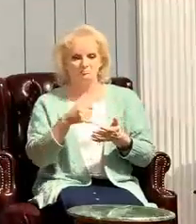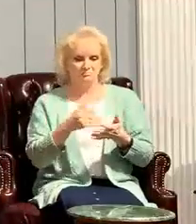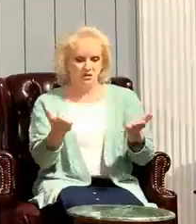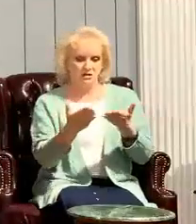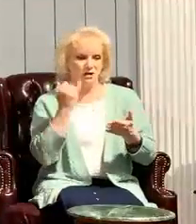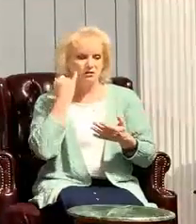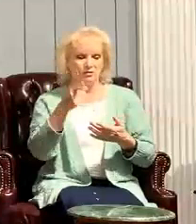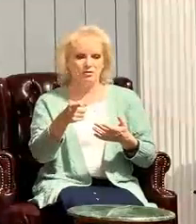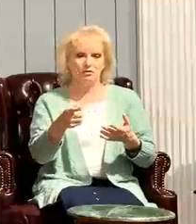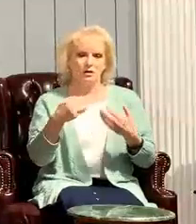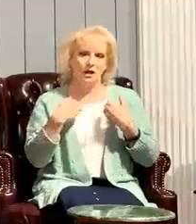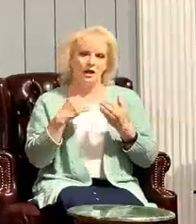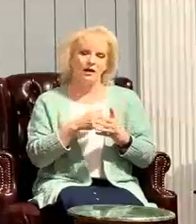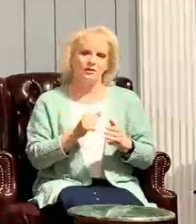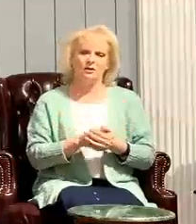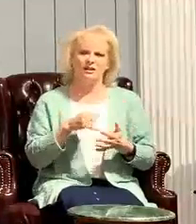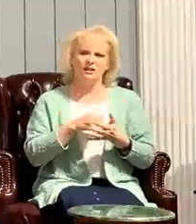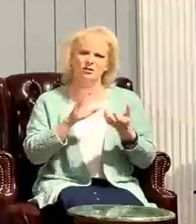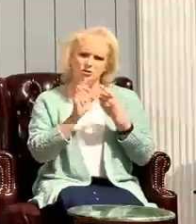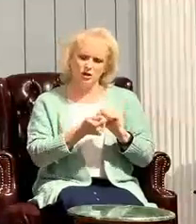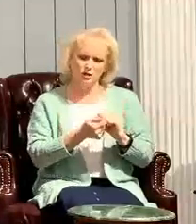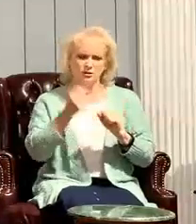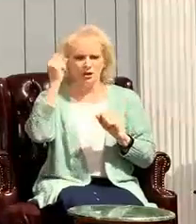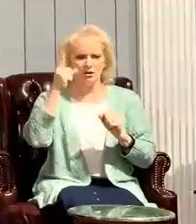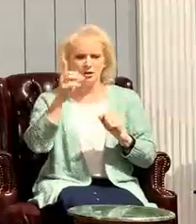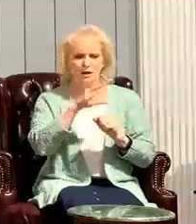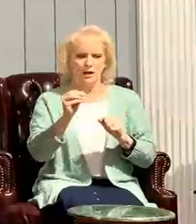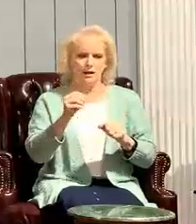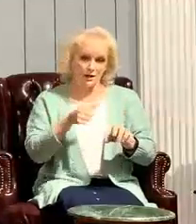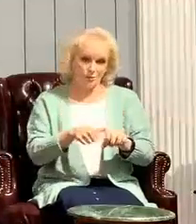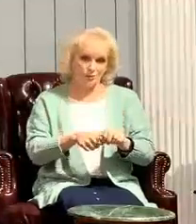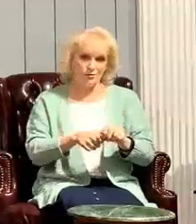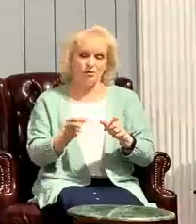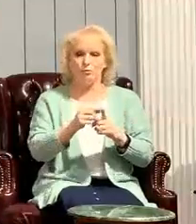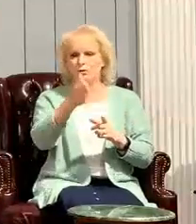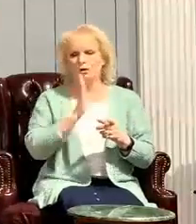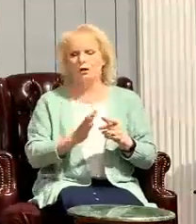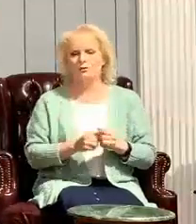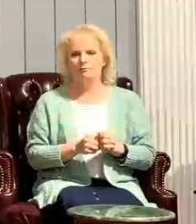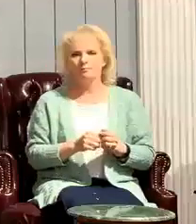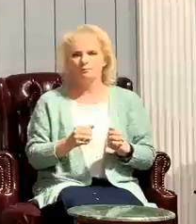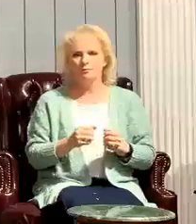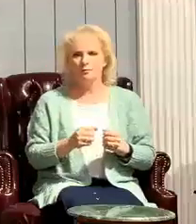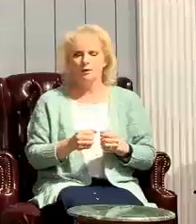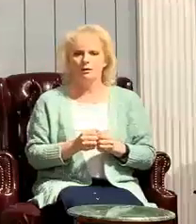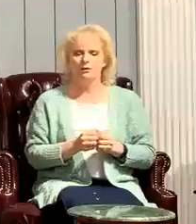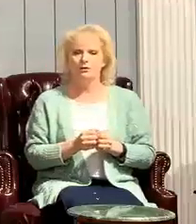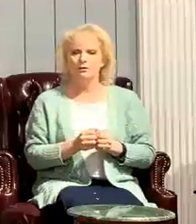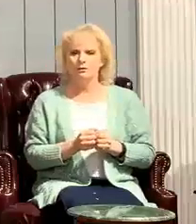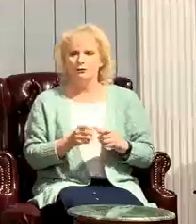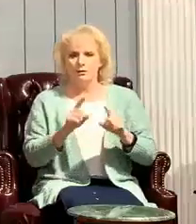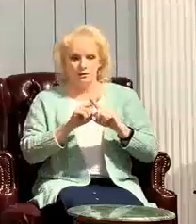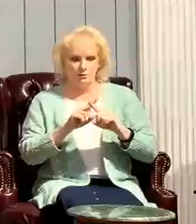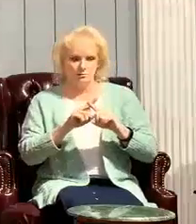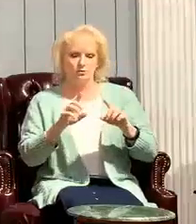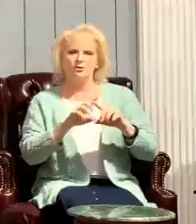It's just a change in understanding and application of the word of God. So in one of the ways that the difference in generations